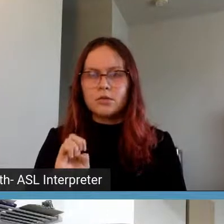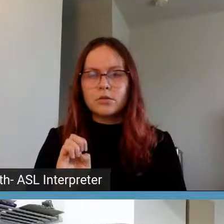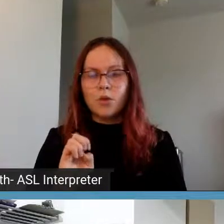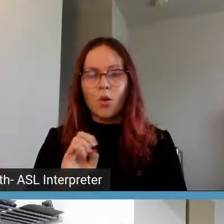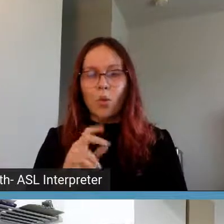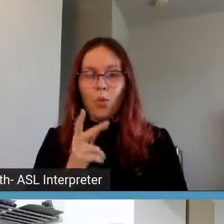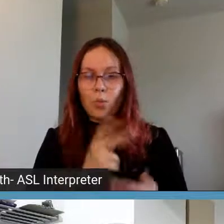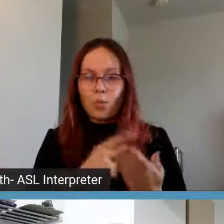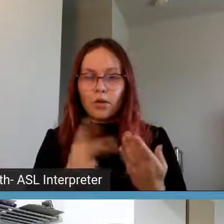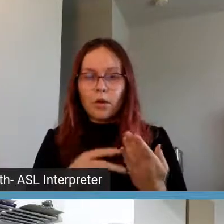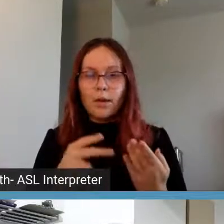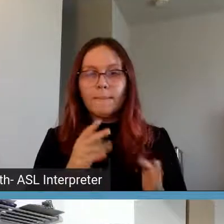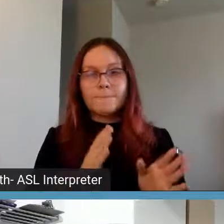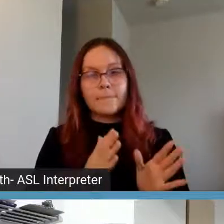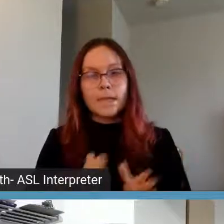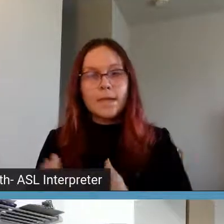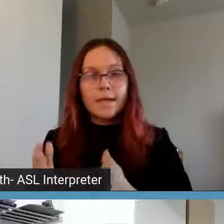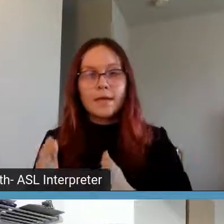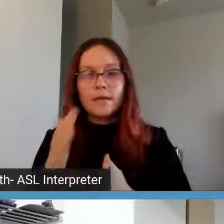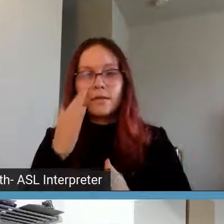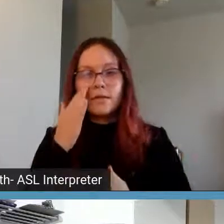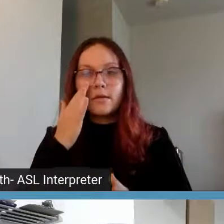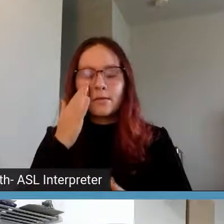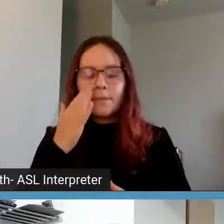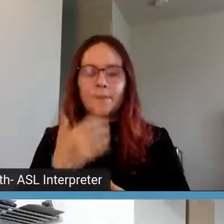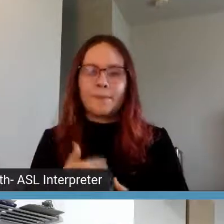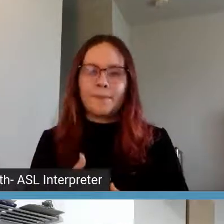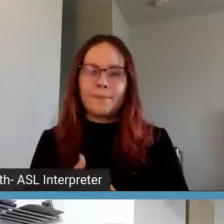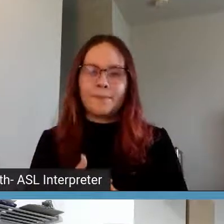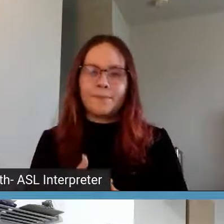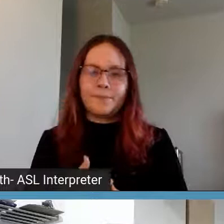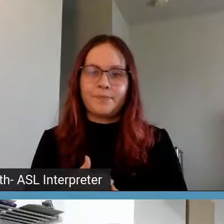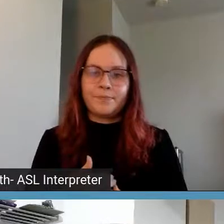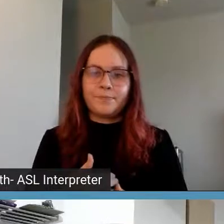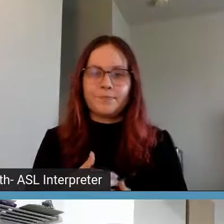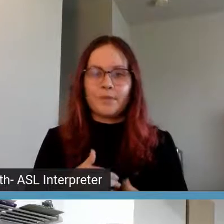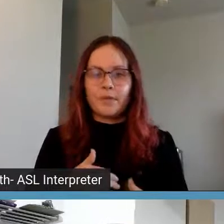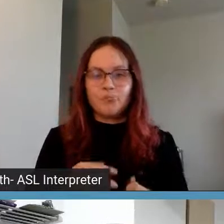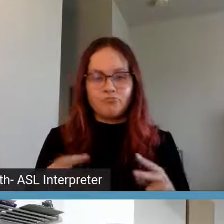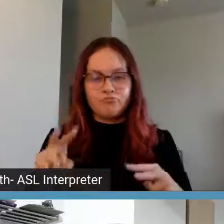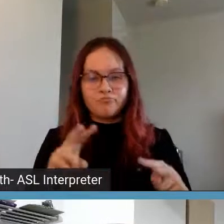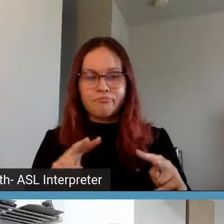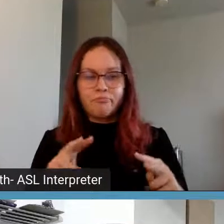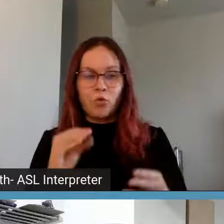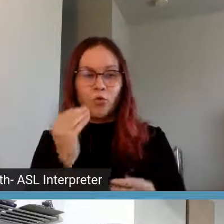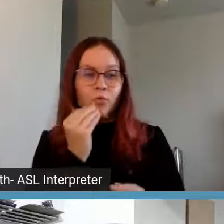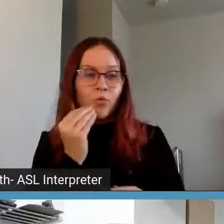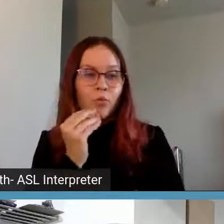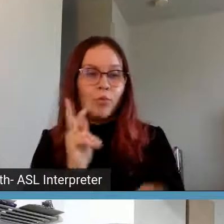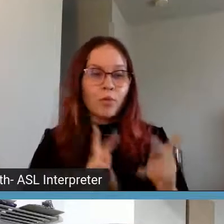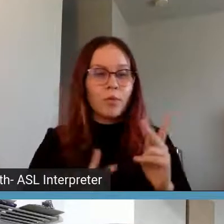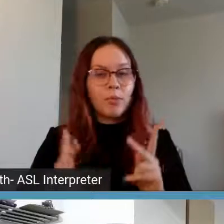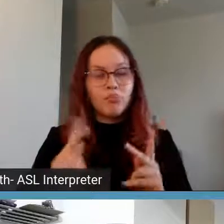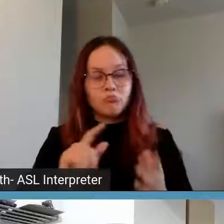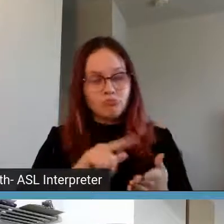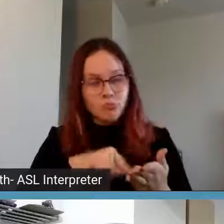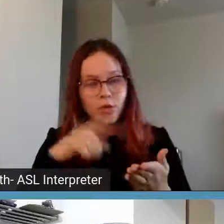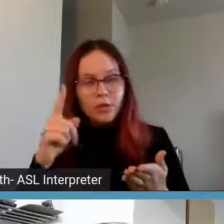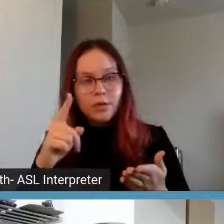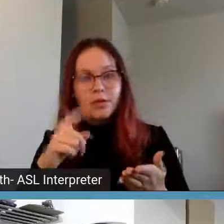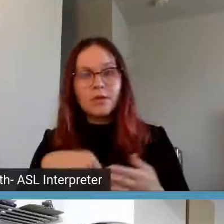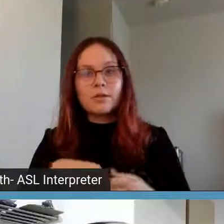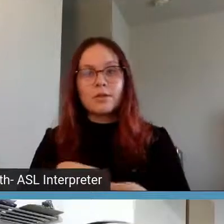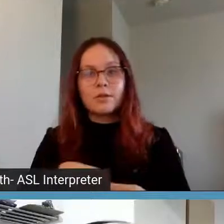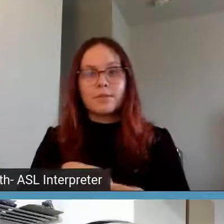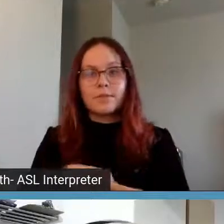staff greeting, checking people in, checking on the food and catering. We always have someone who's like just dealing with the